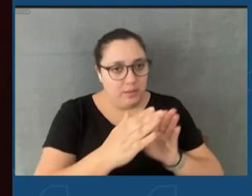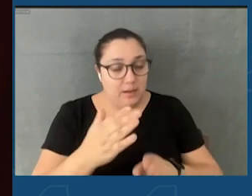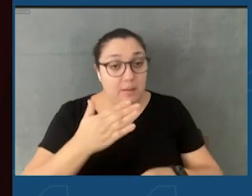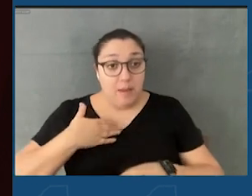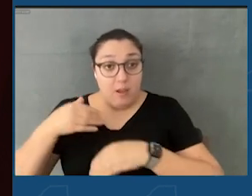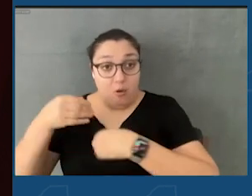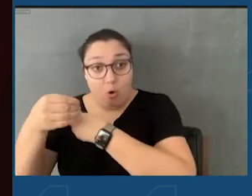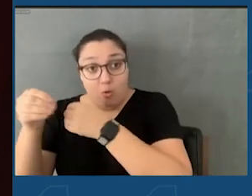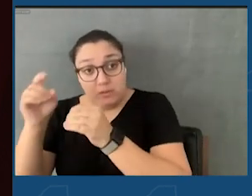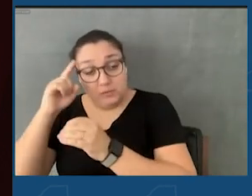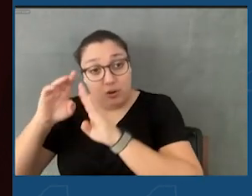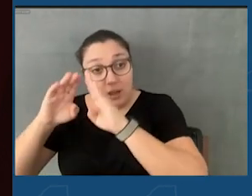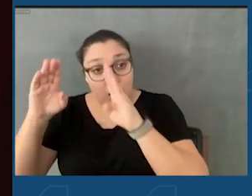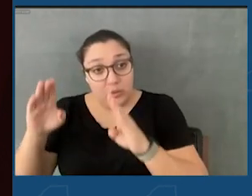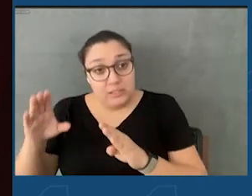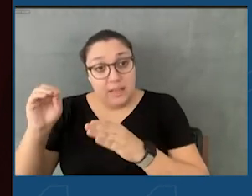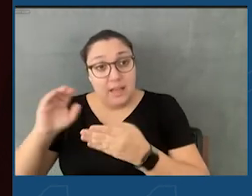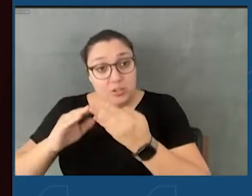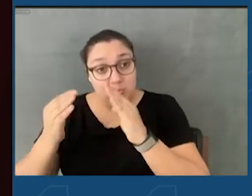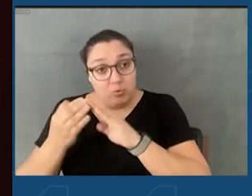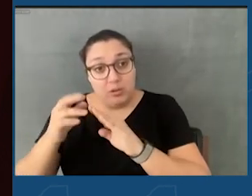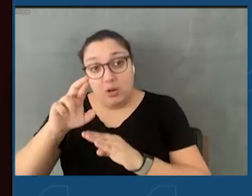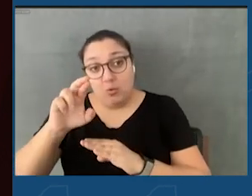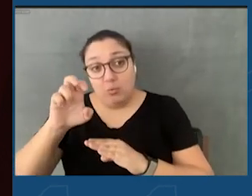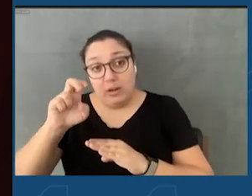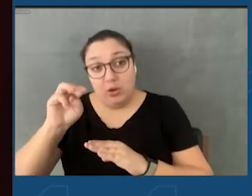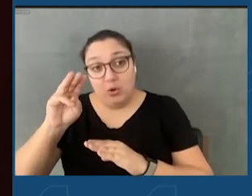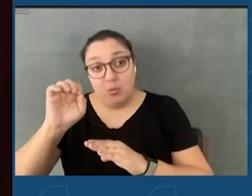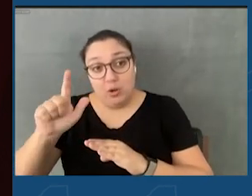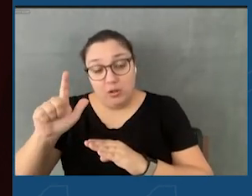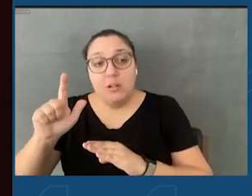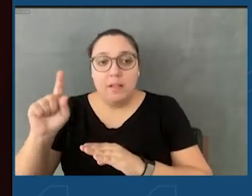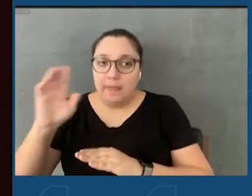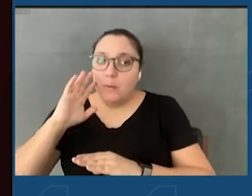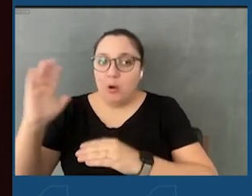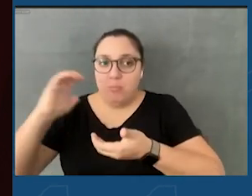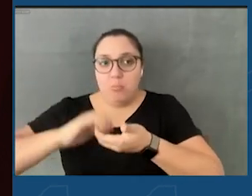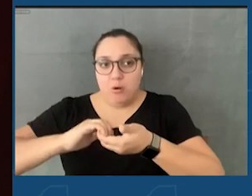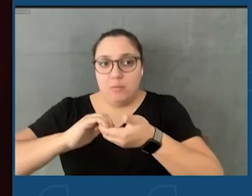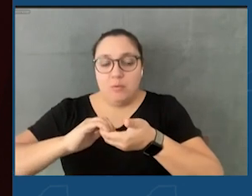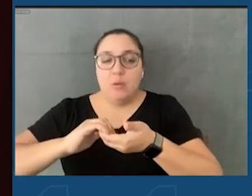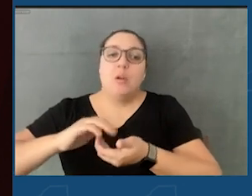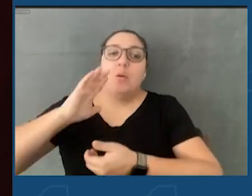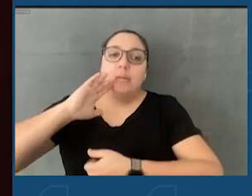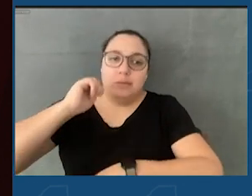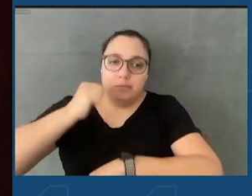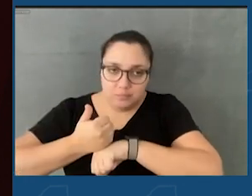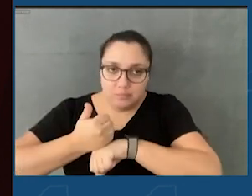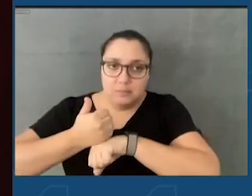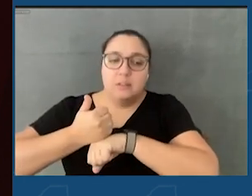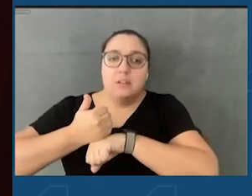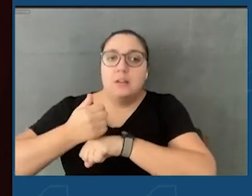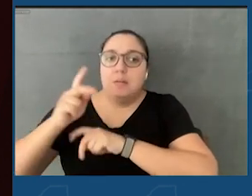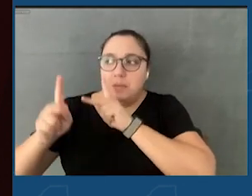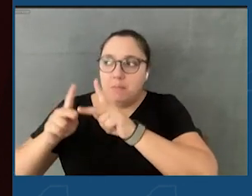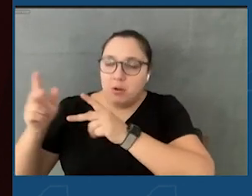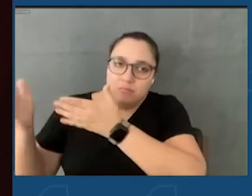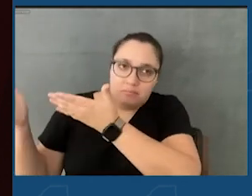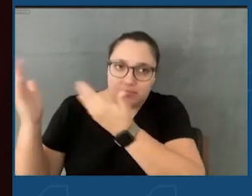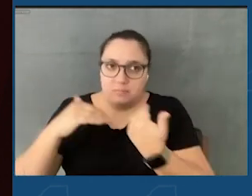Community Renewal is going to be a partner, and I'm going to bring in the people, the resources we need to make this be successful.